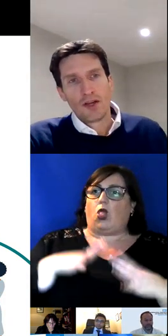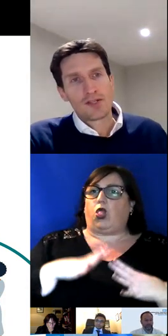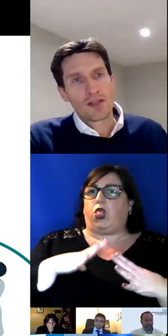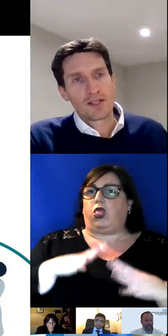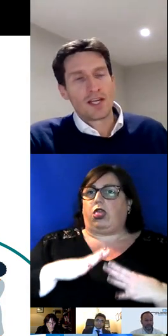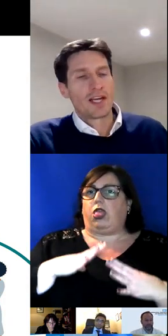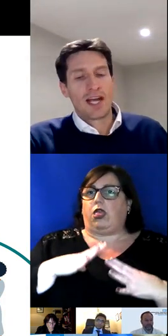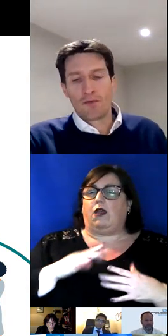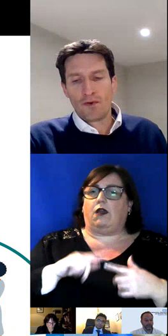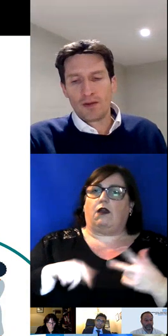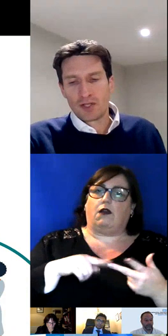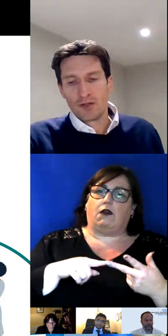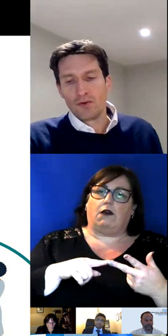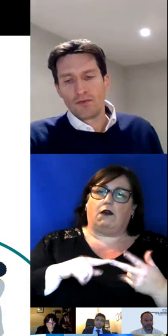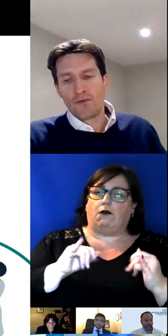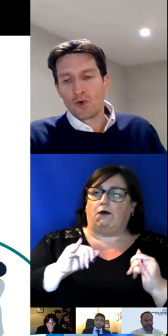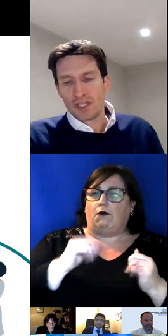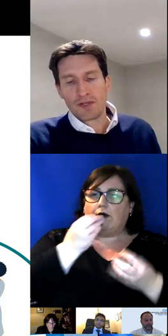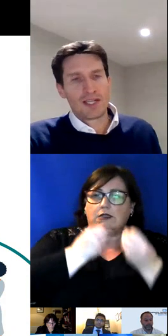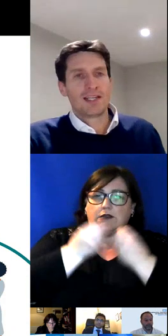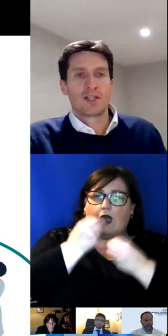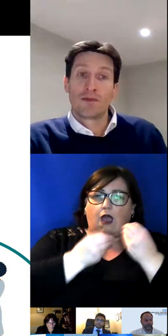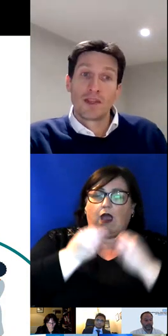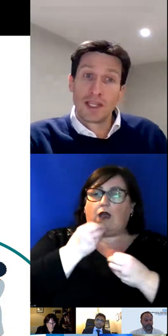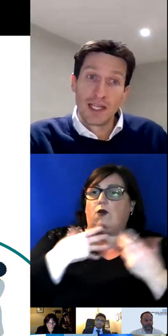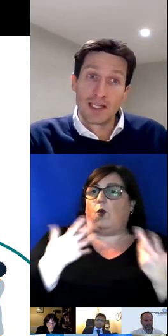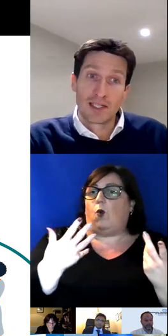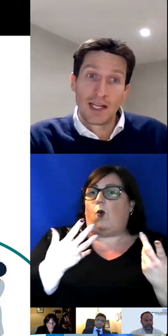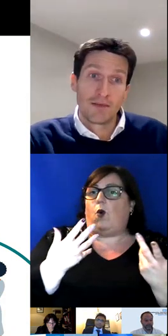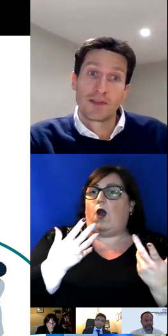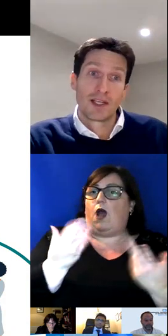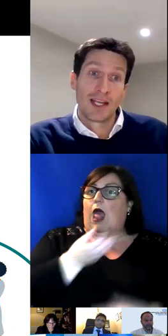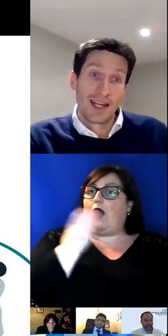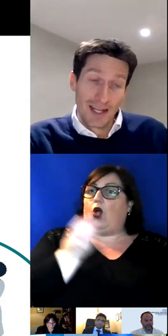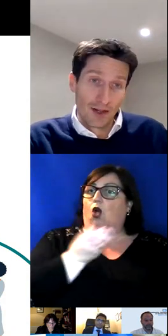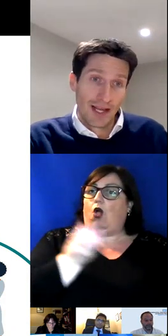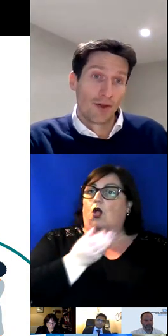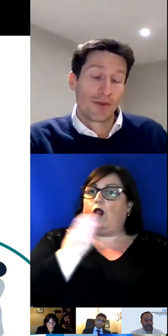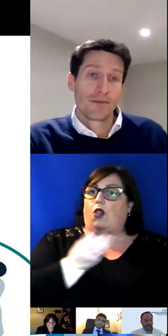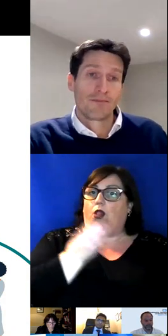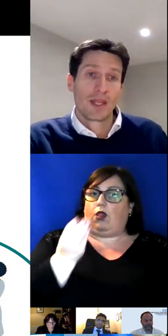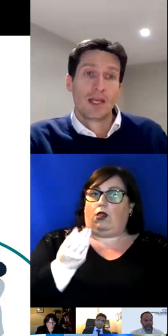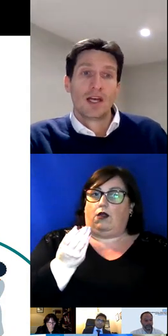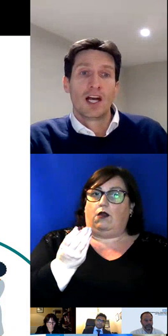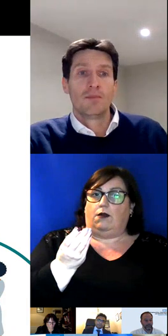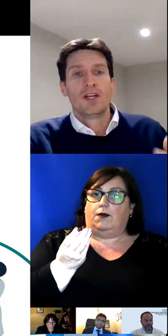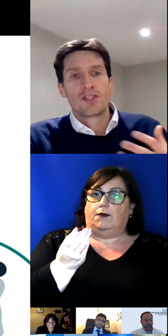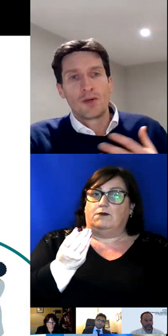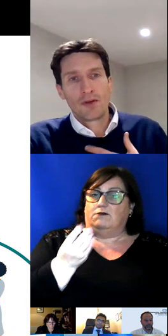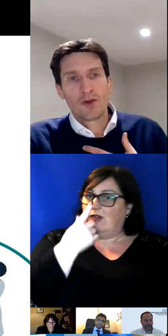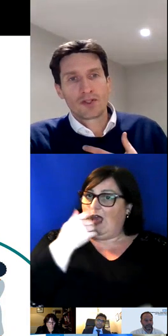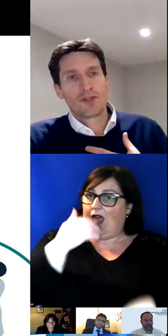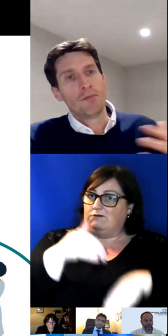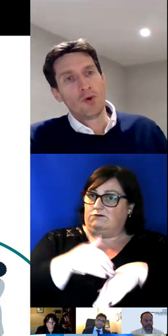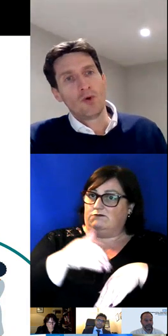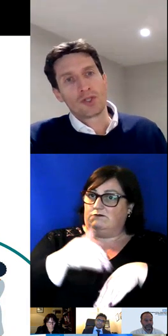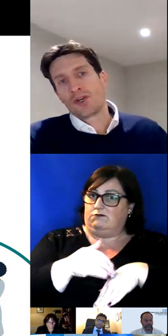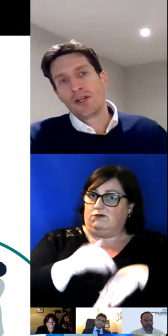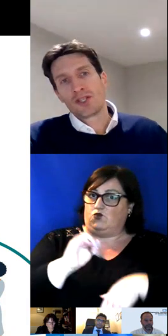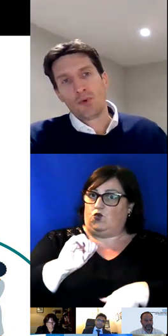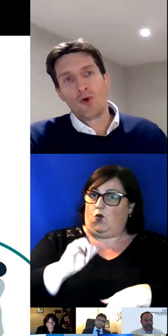misuse. Those are things that account for up to 40% of the years lived in ill health. So we've got